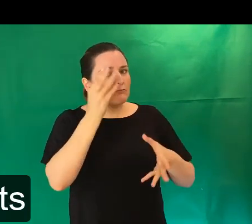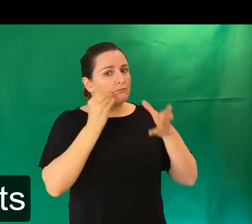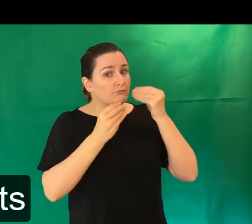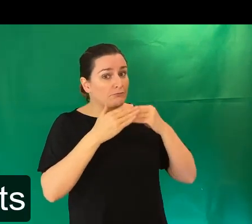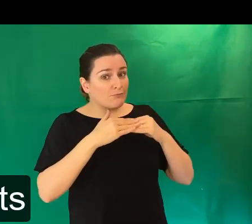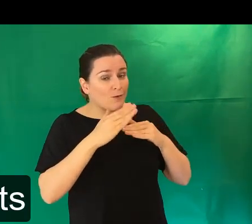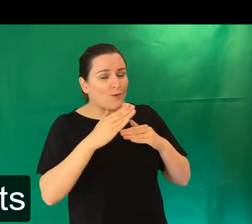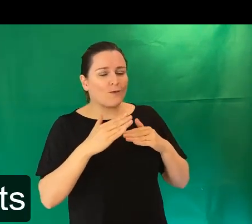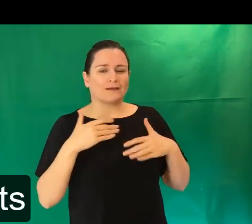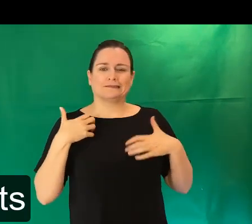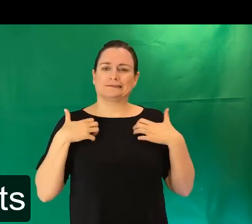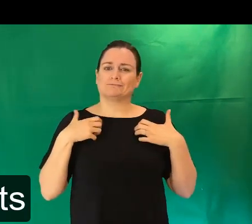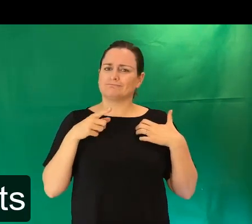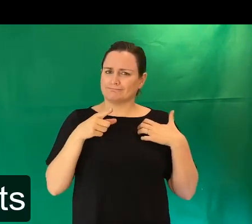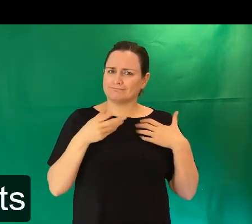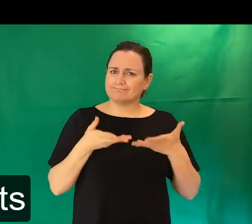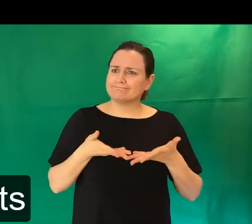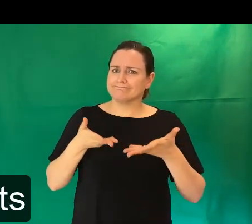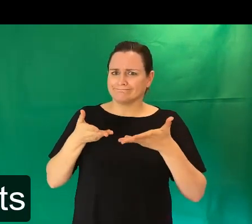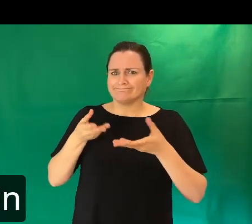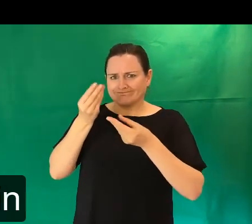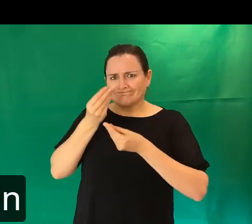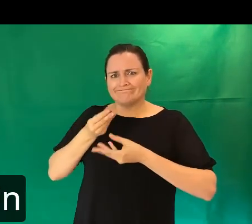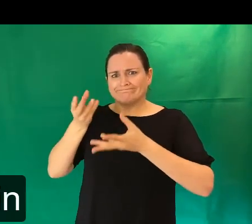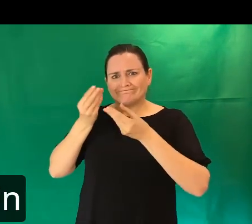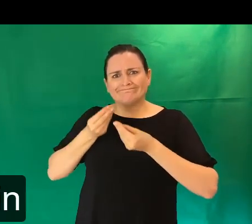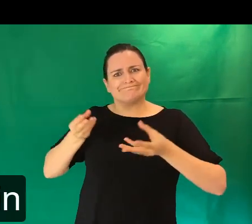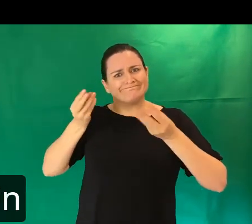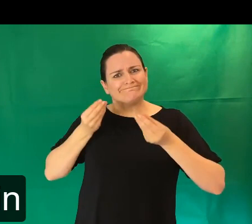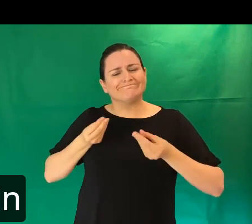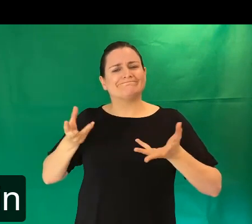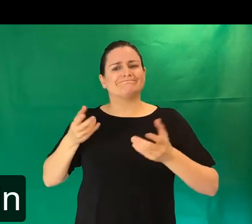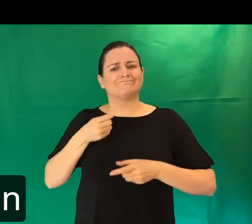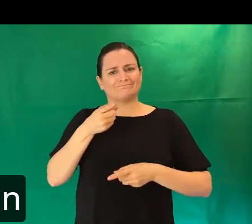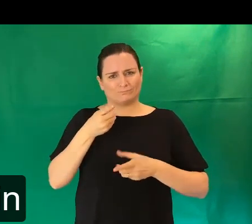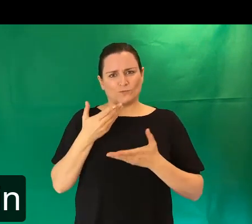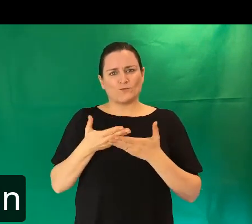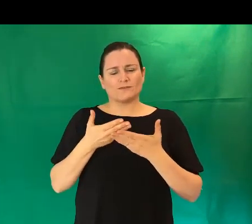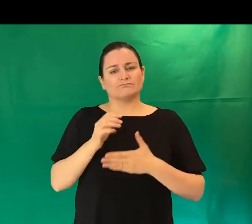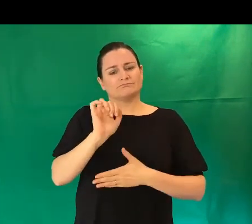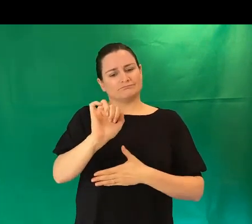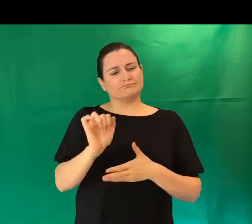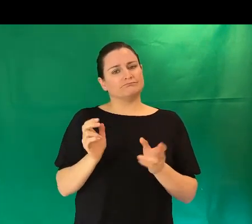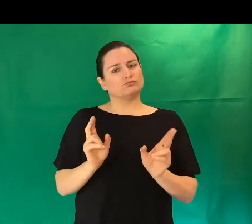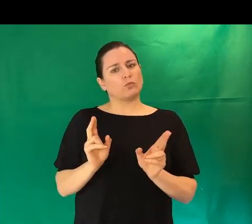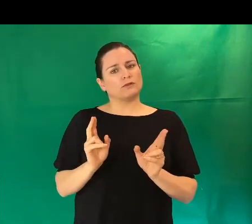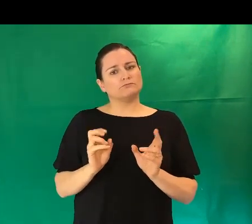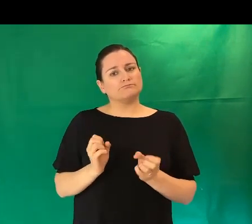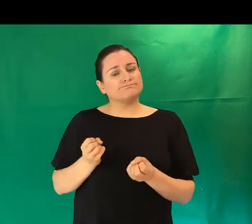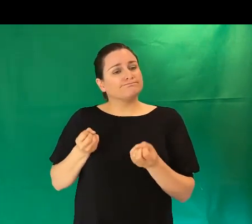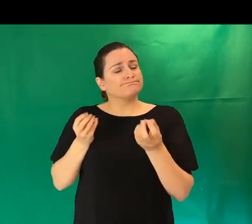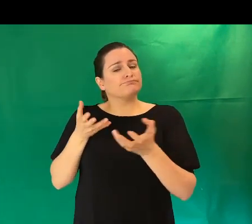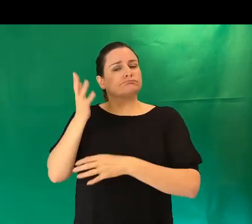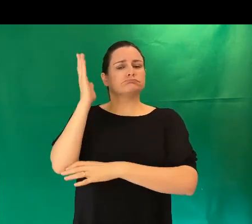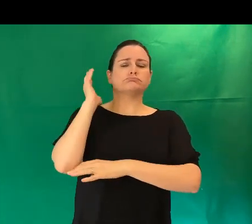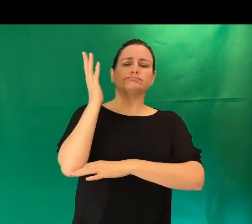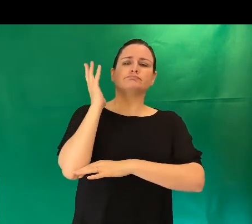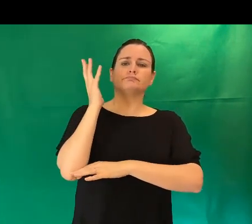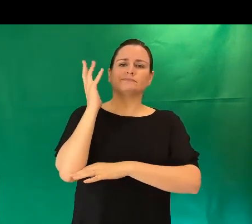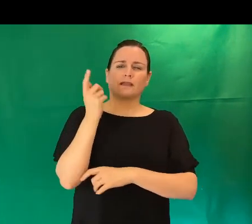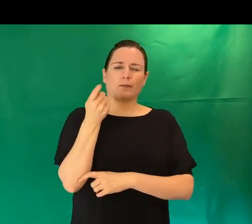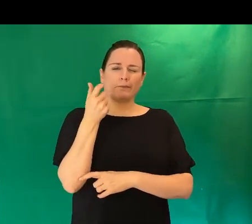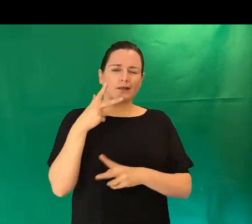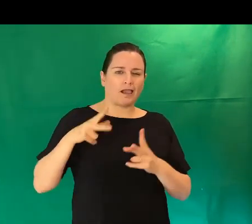your students. You can incorporate bits of information about sign languages in your regular